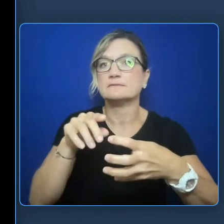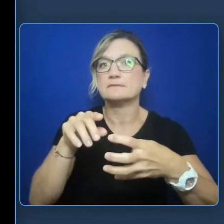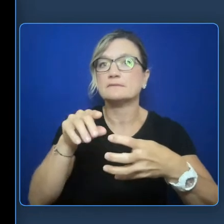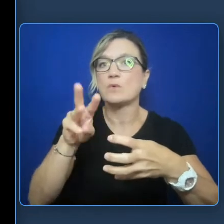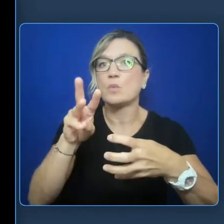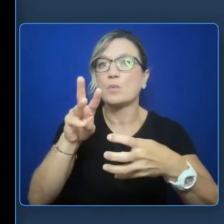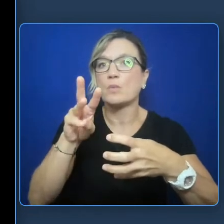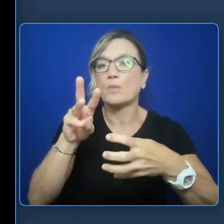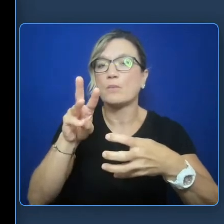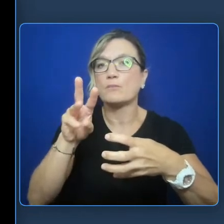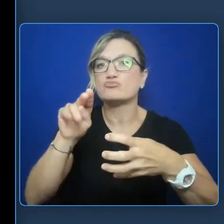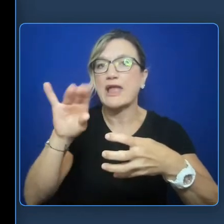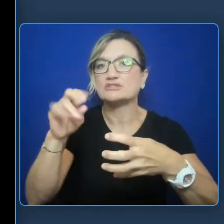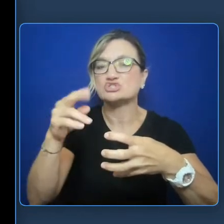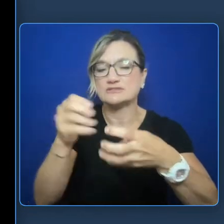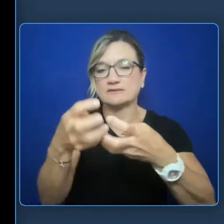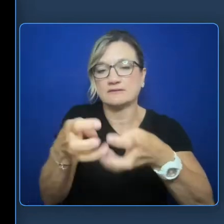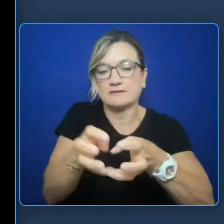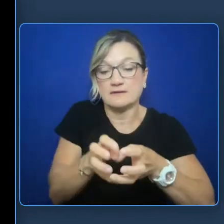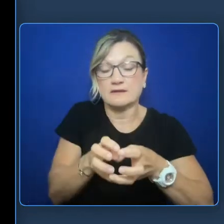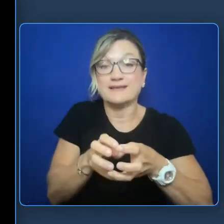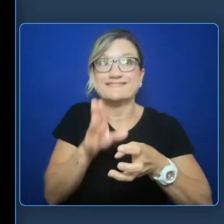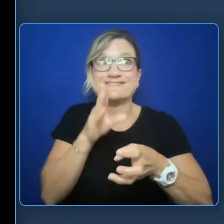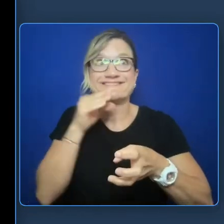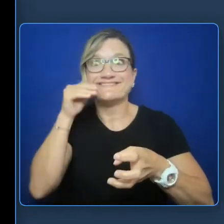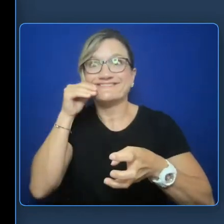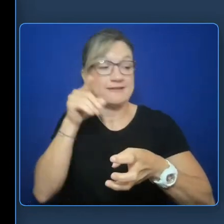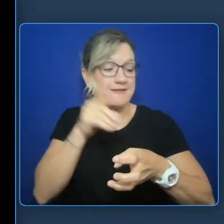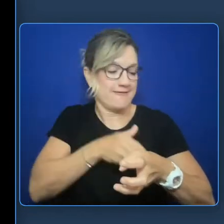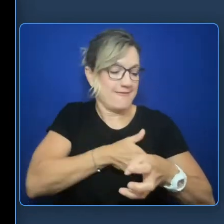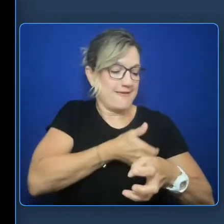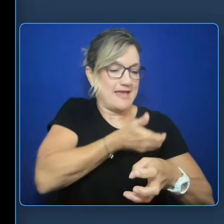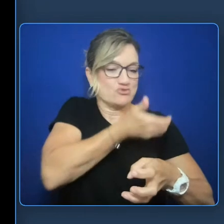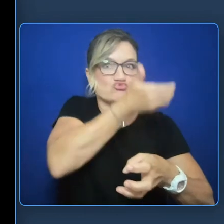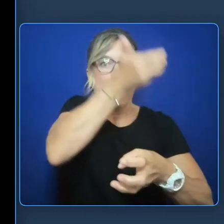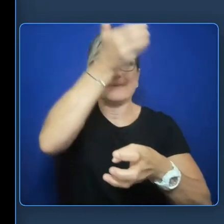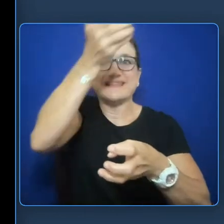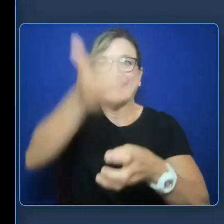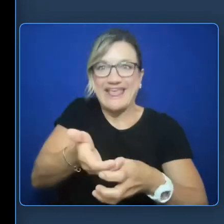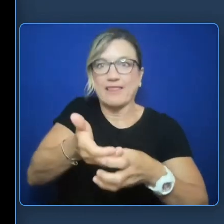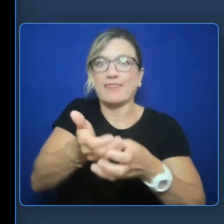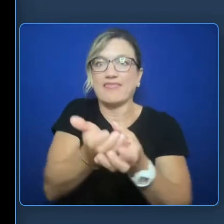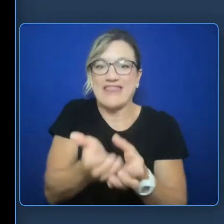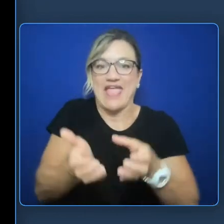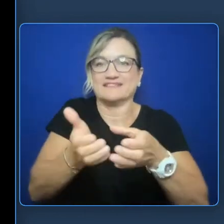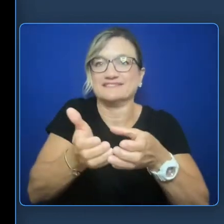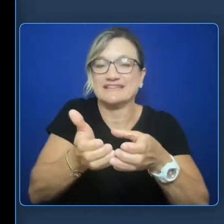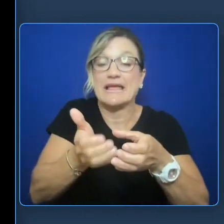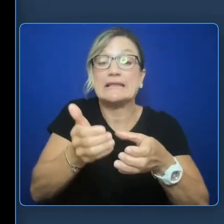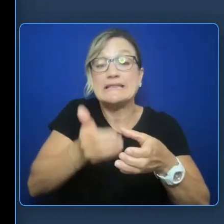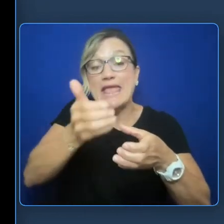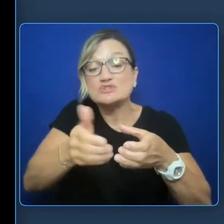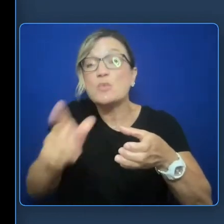Smiling, he removes the chick from his shirt pocket and drops it gently into the nest beside another fledgling.